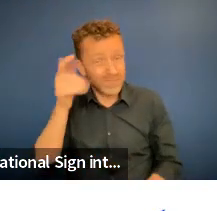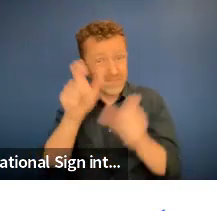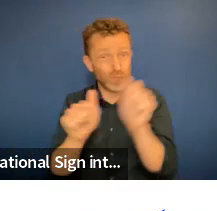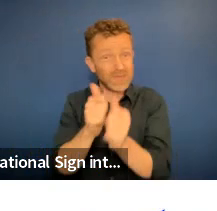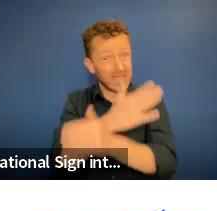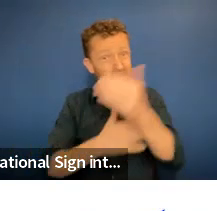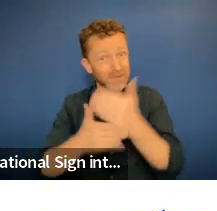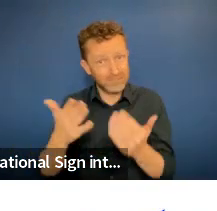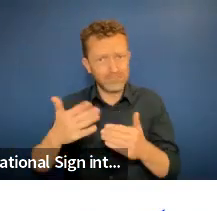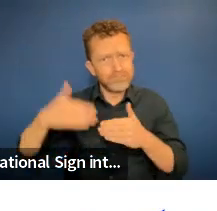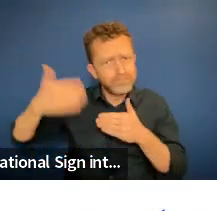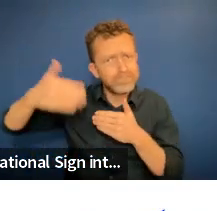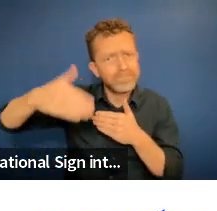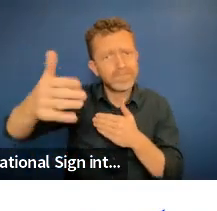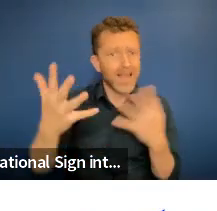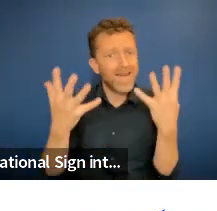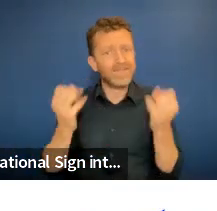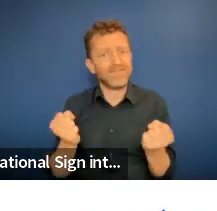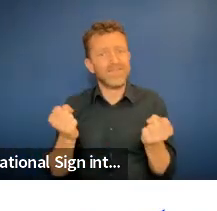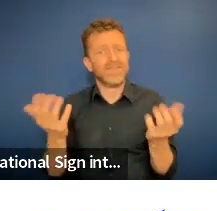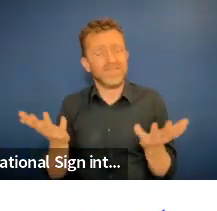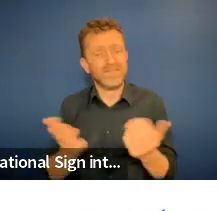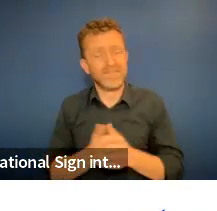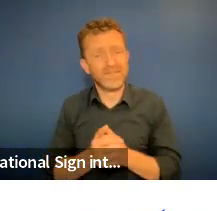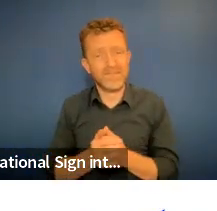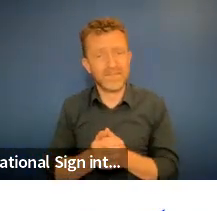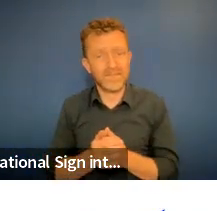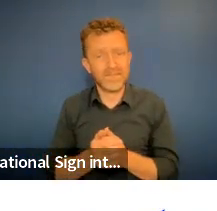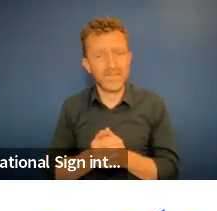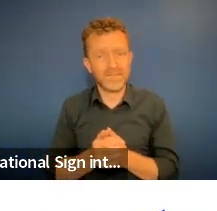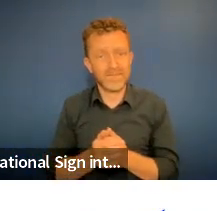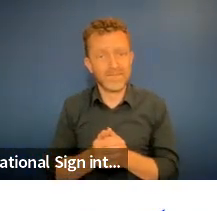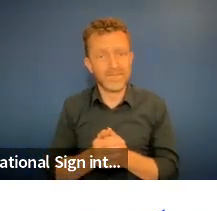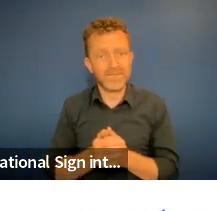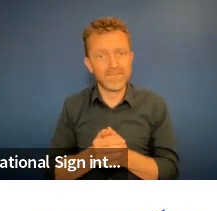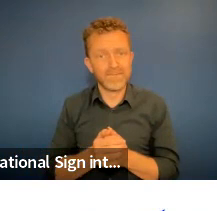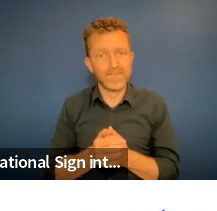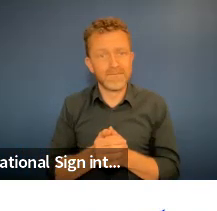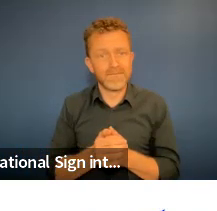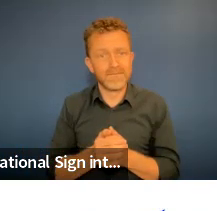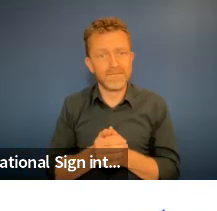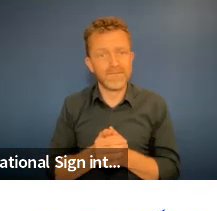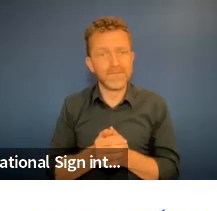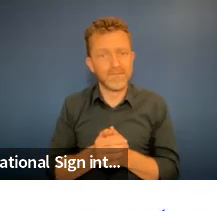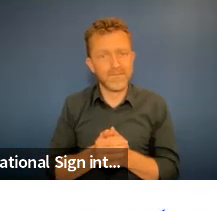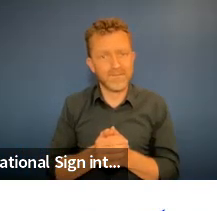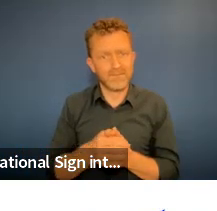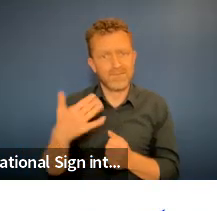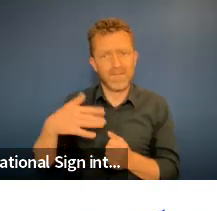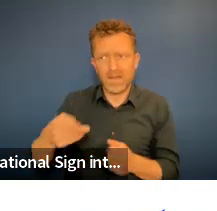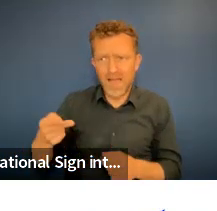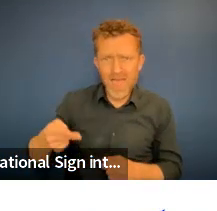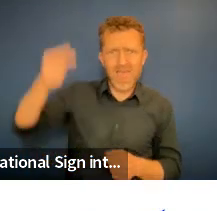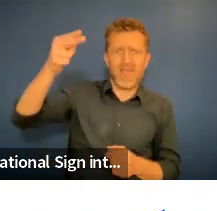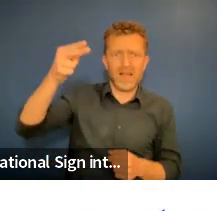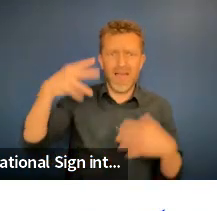needs compared to people without disabilities, as they require both the same general health services as the general population, but